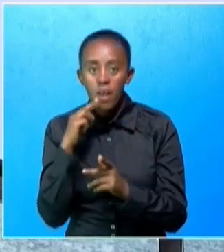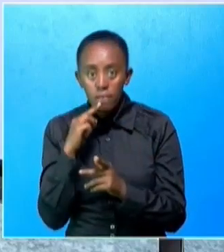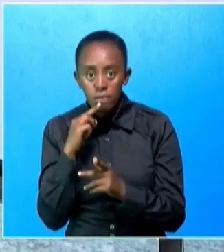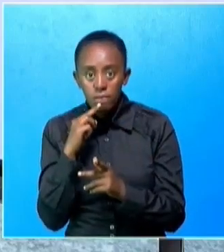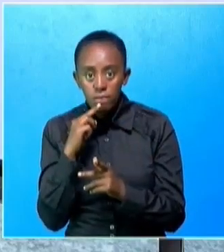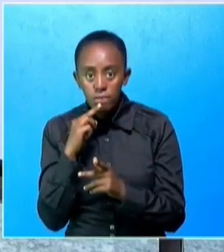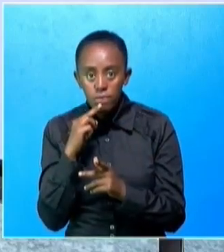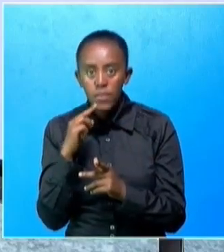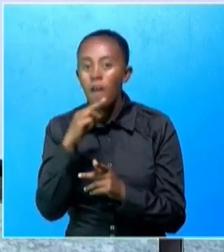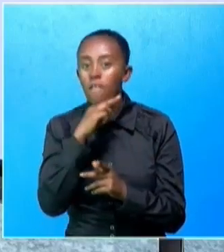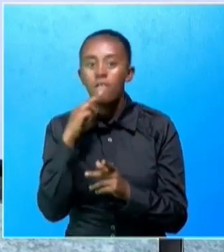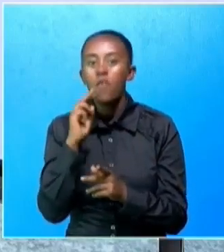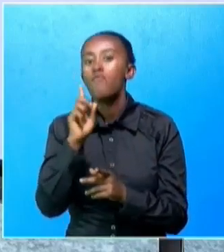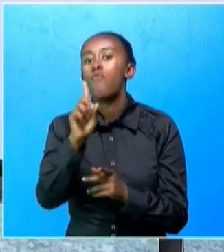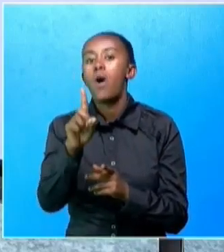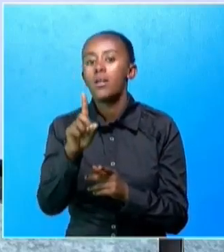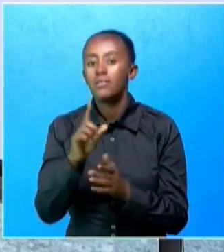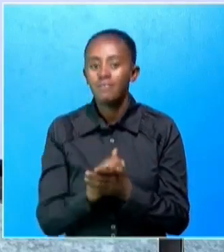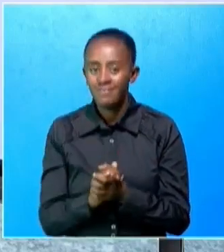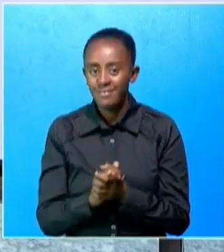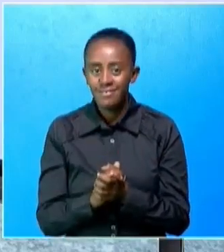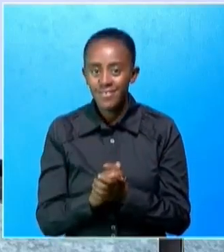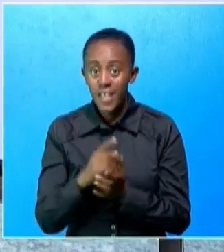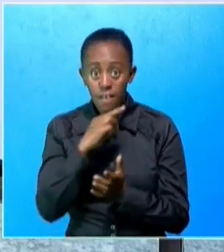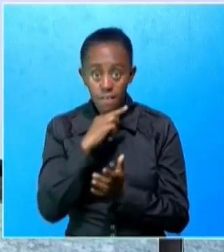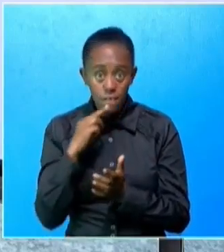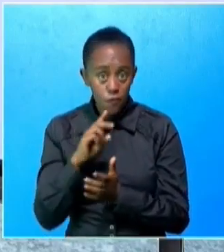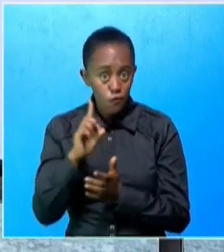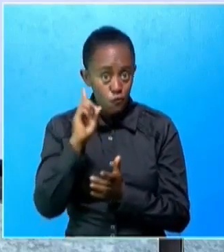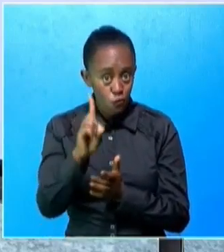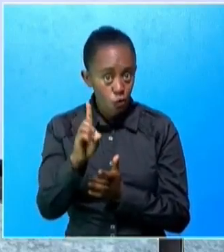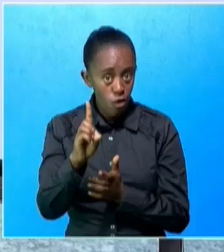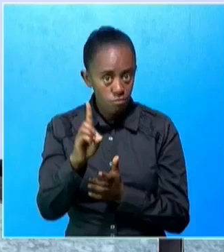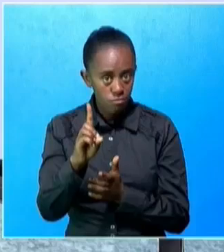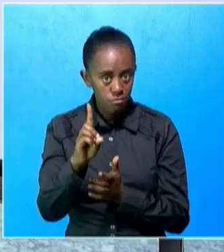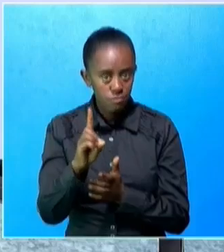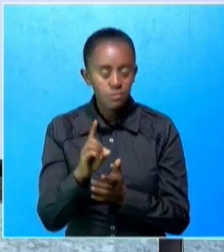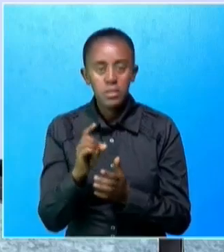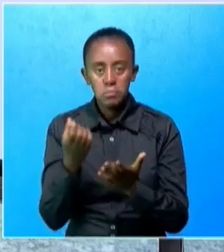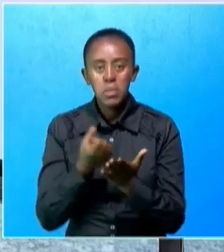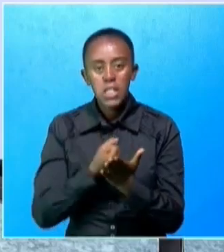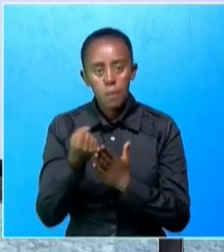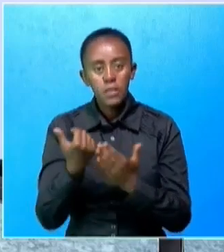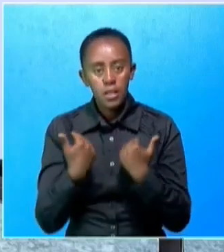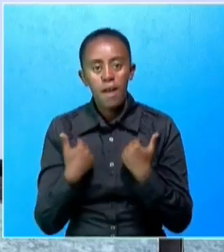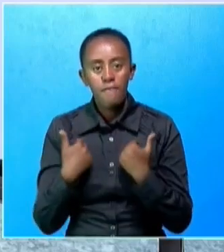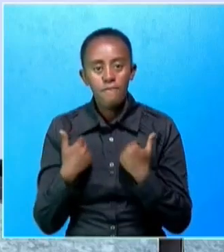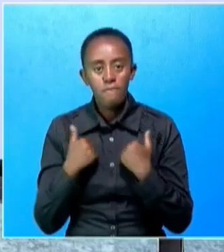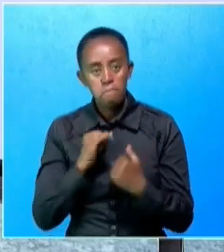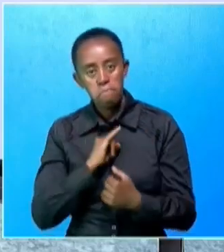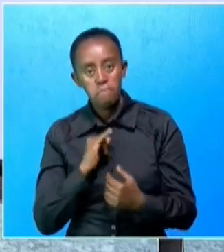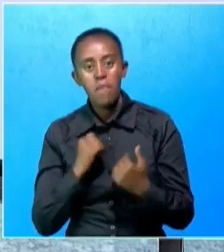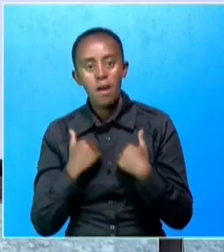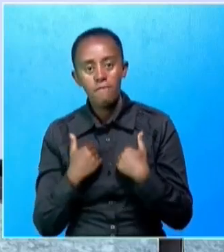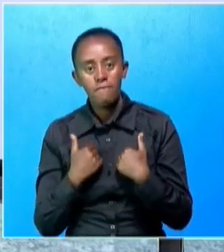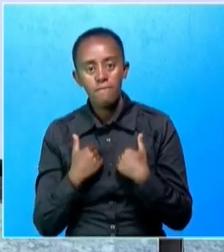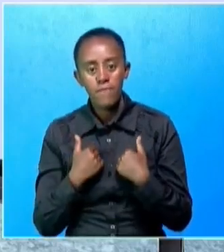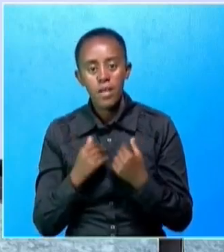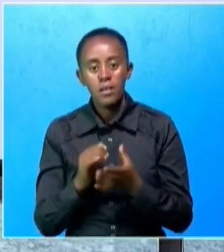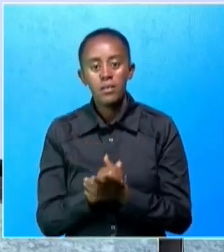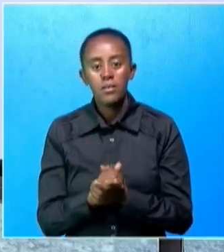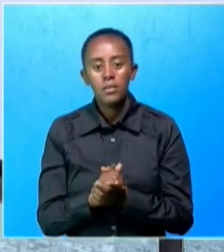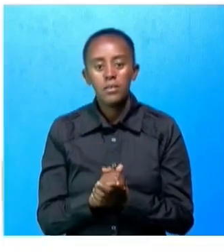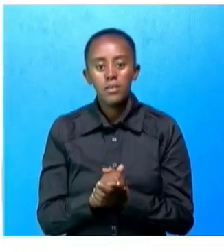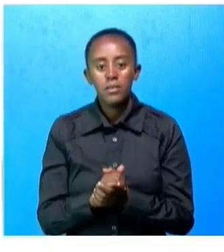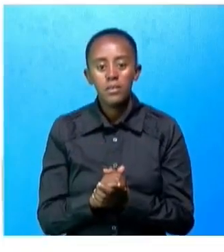is a V1 form. Verb 1. And there is a subject there. So here now this is a form is like